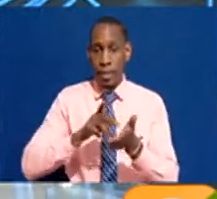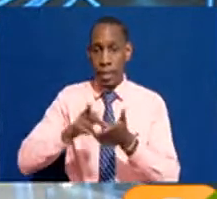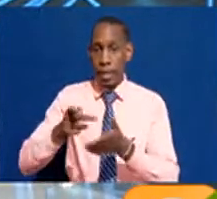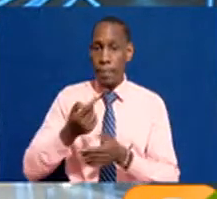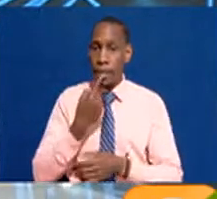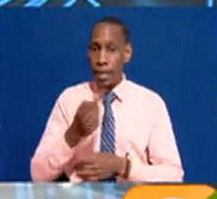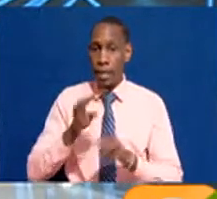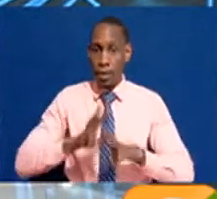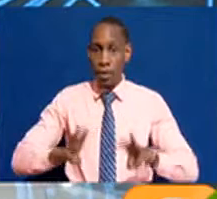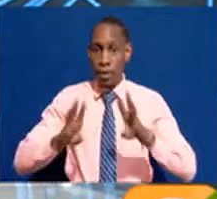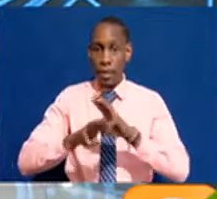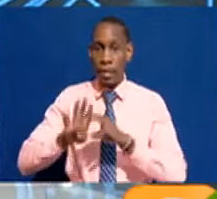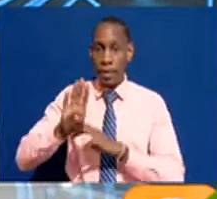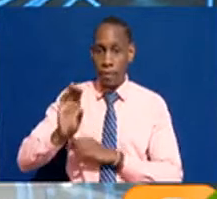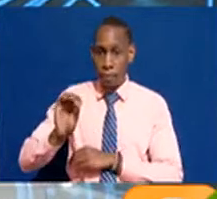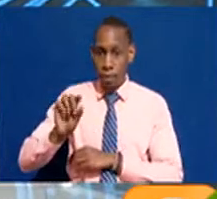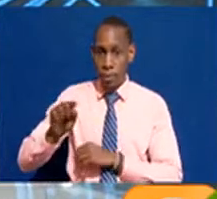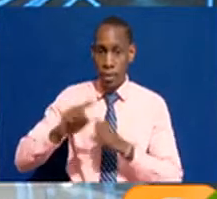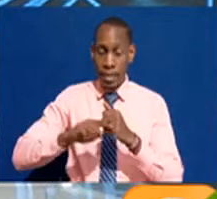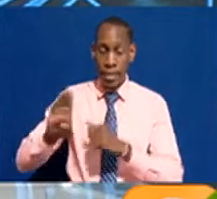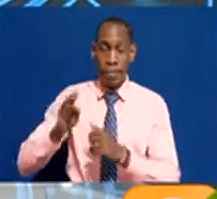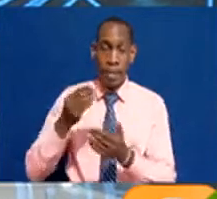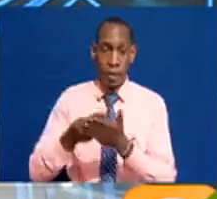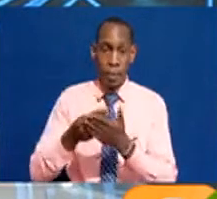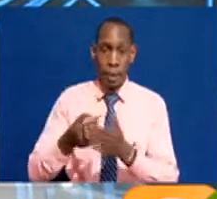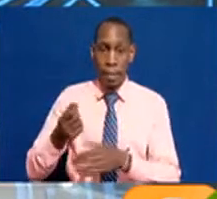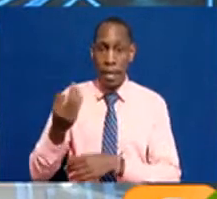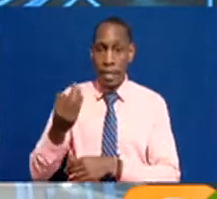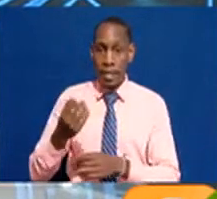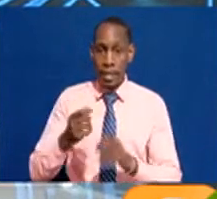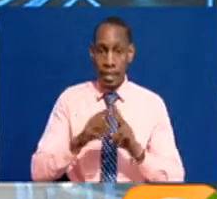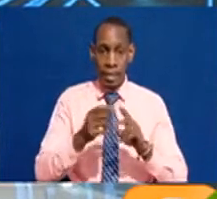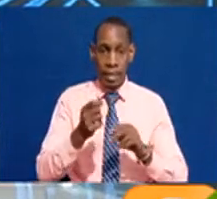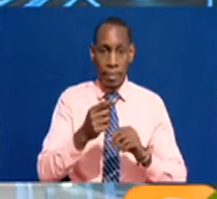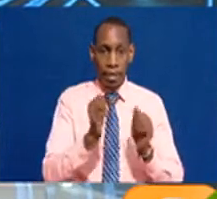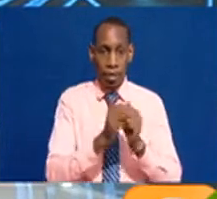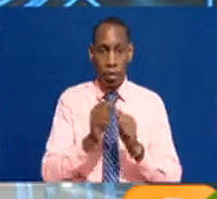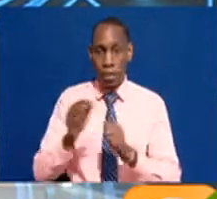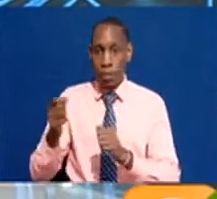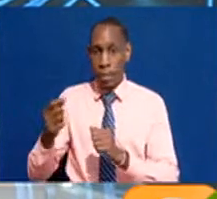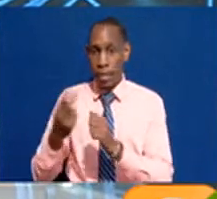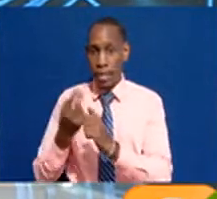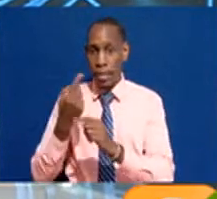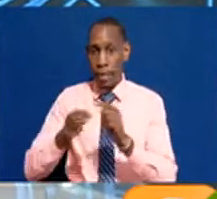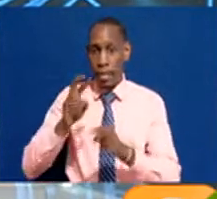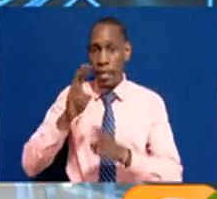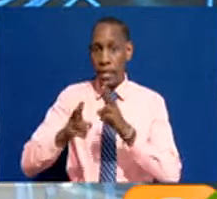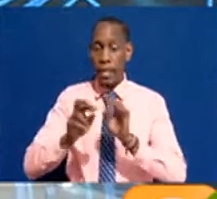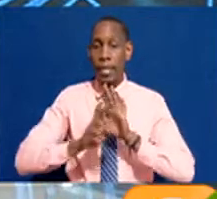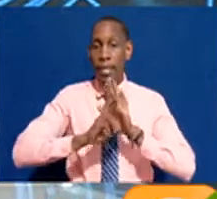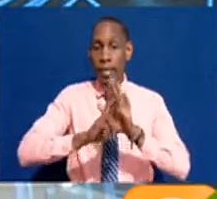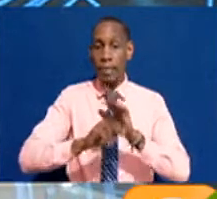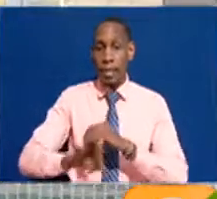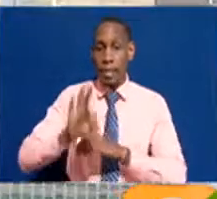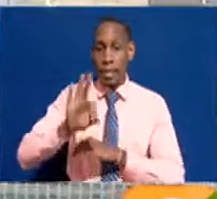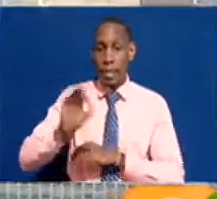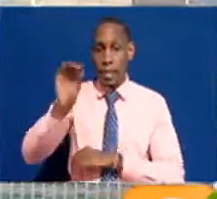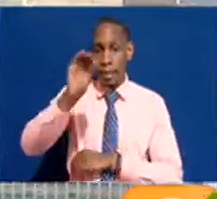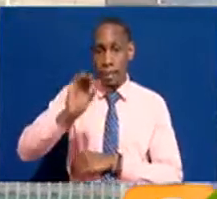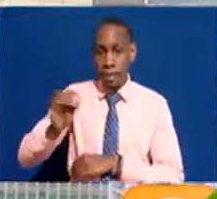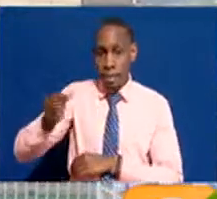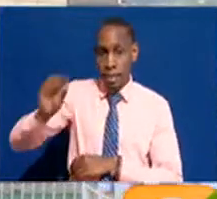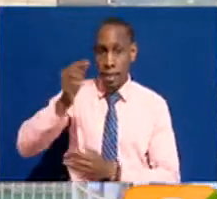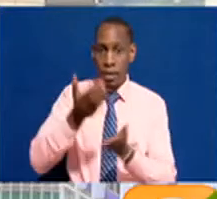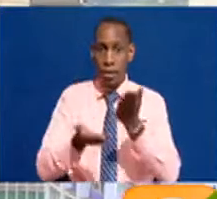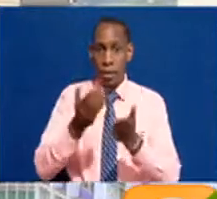worth 40.6 billion shillings in 3 months from October to December 2022. This represents a 3% increase